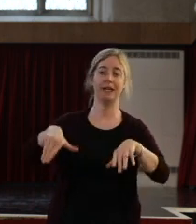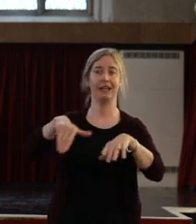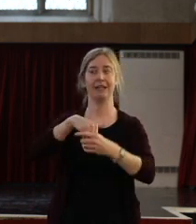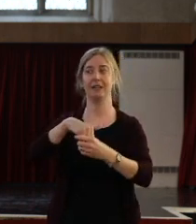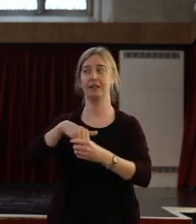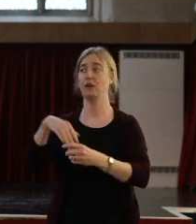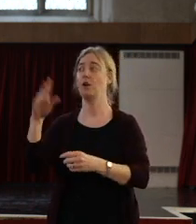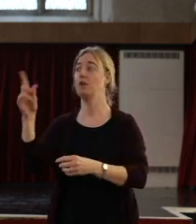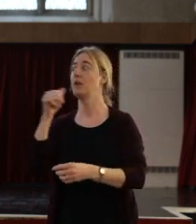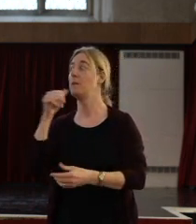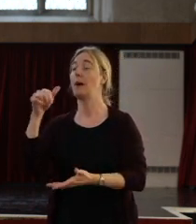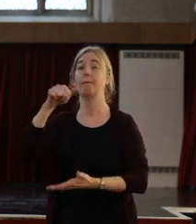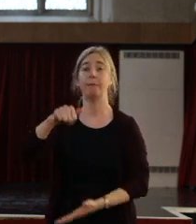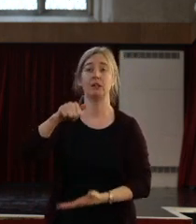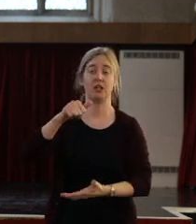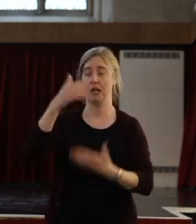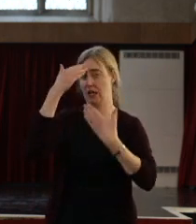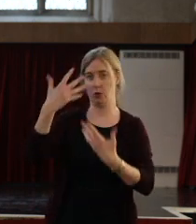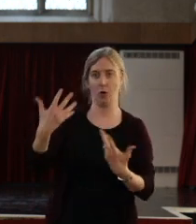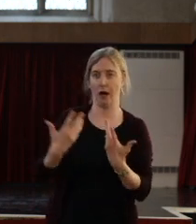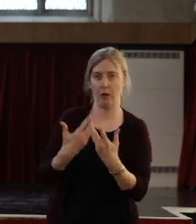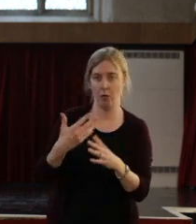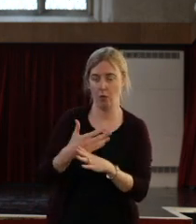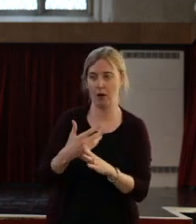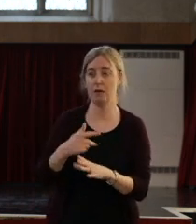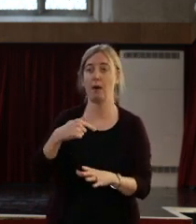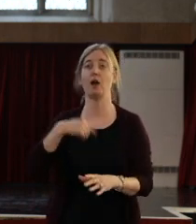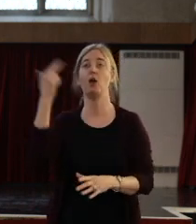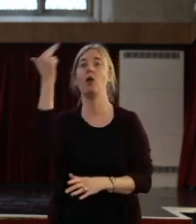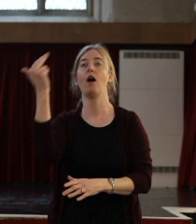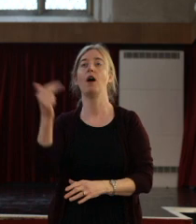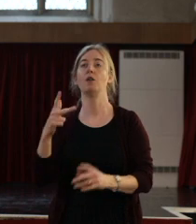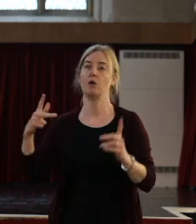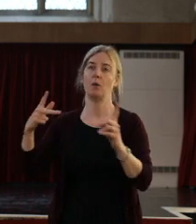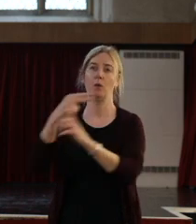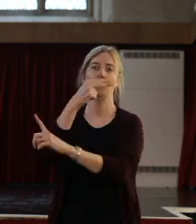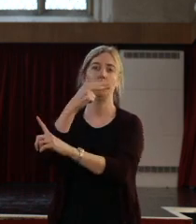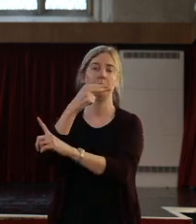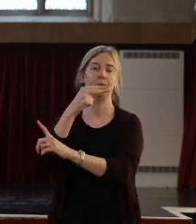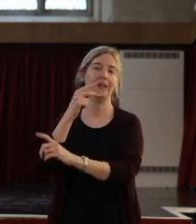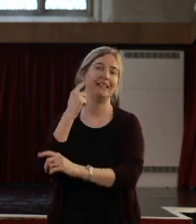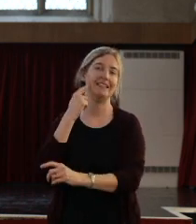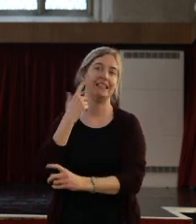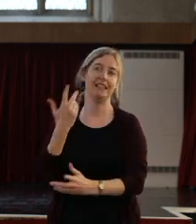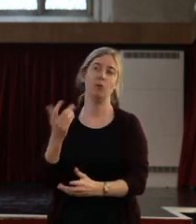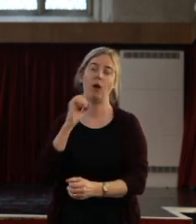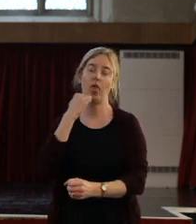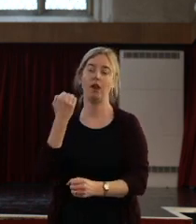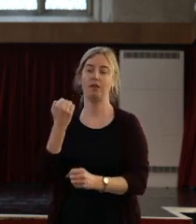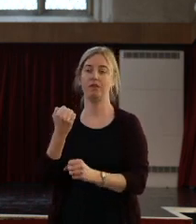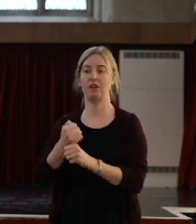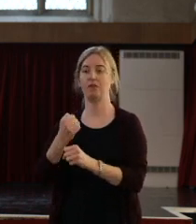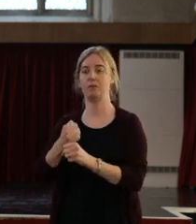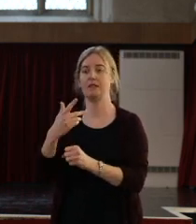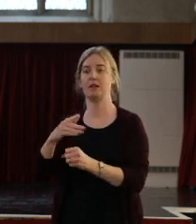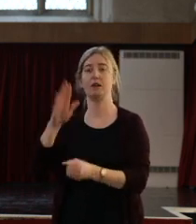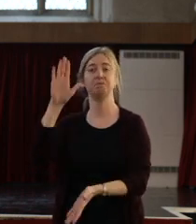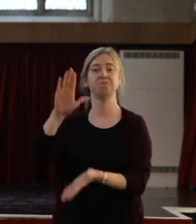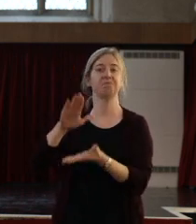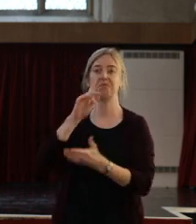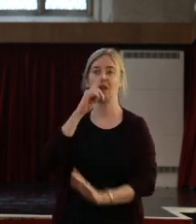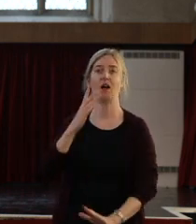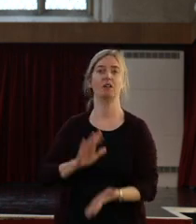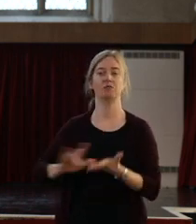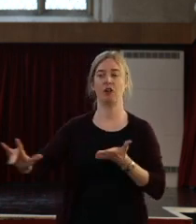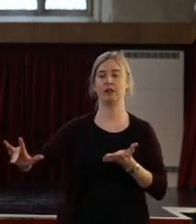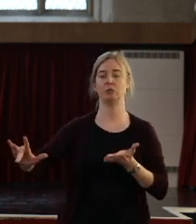I mean, the technicalities that I don't know, but I know that the arts are always the first to get pumped by government and the funding that goes away. But we need to